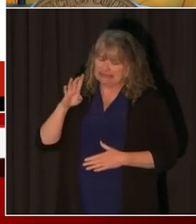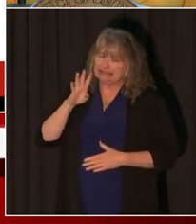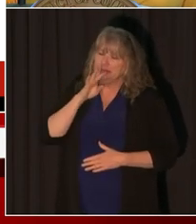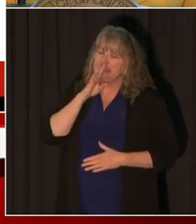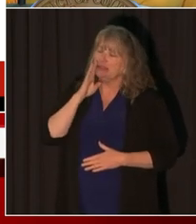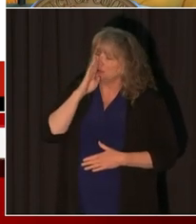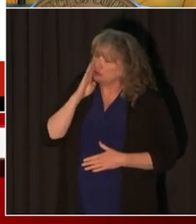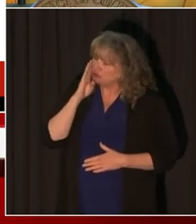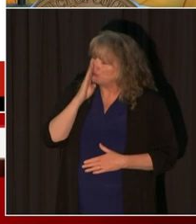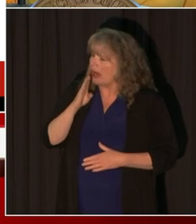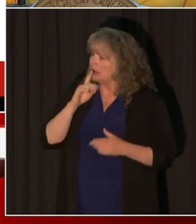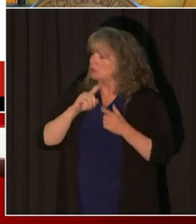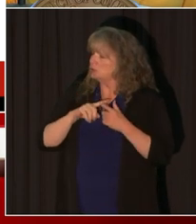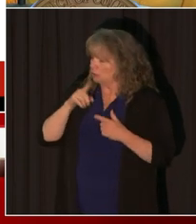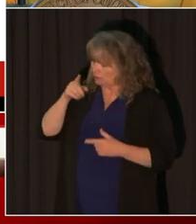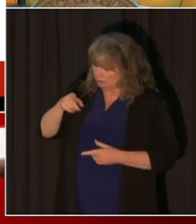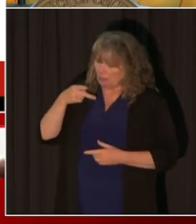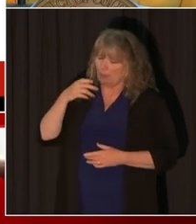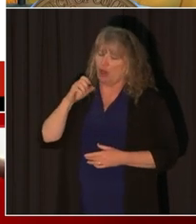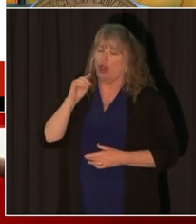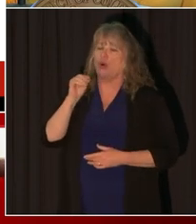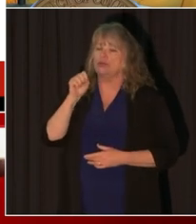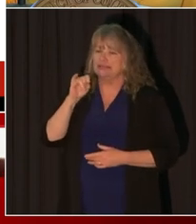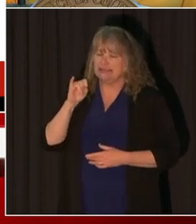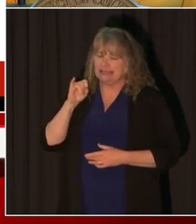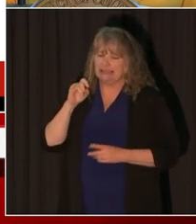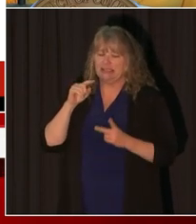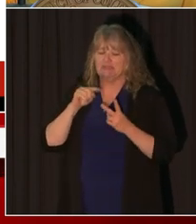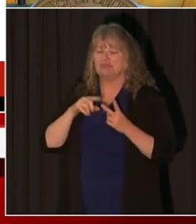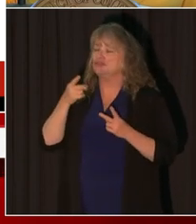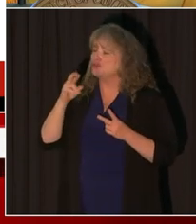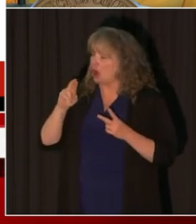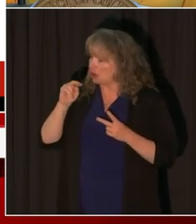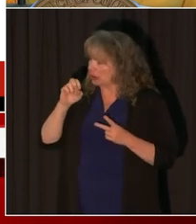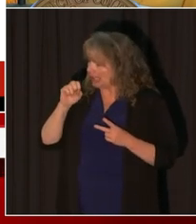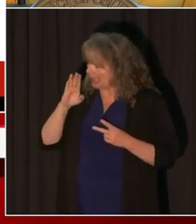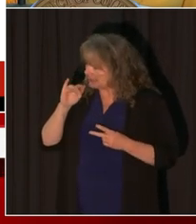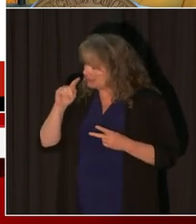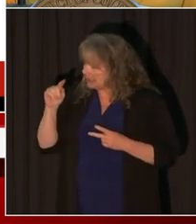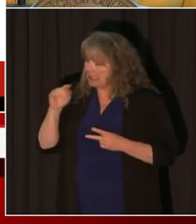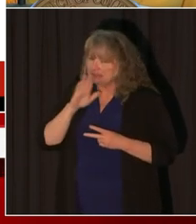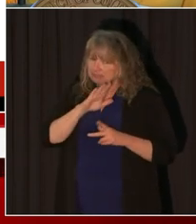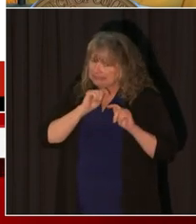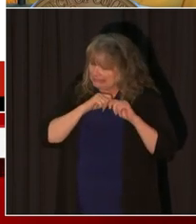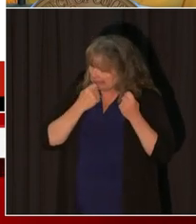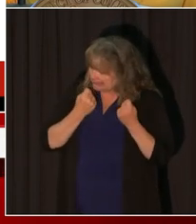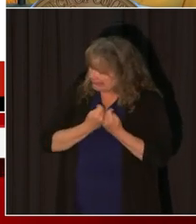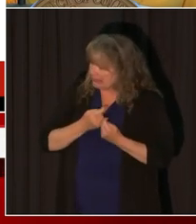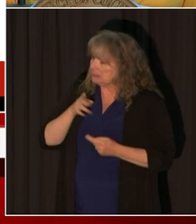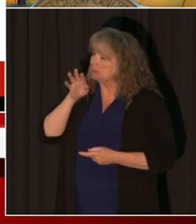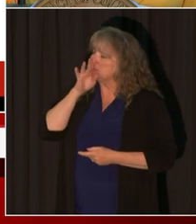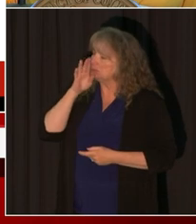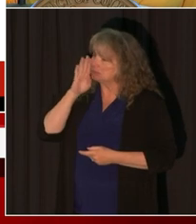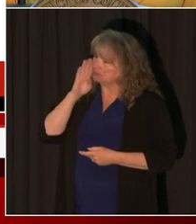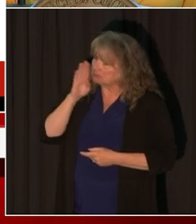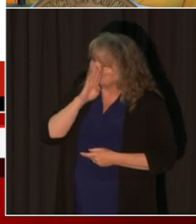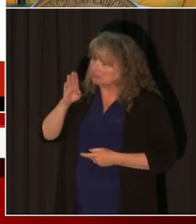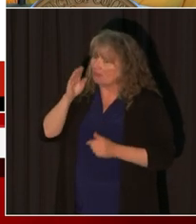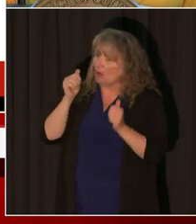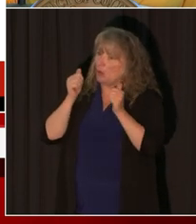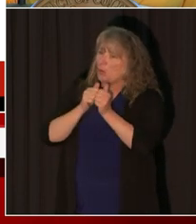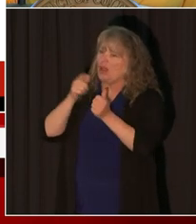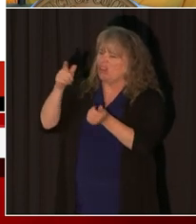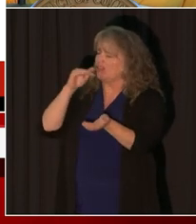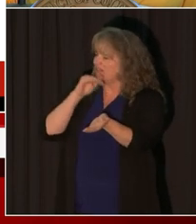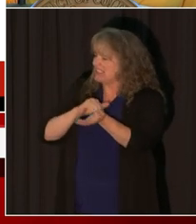to Speaker Pelosi, and Dr. Nesbitt and her team speak directly with the intending